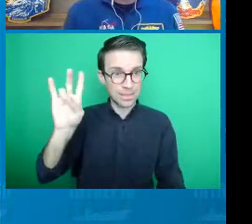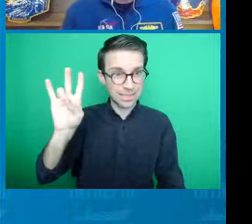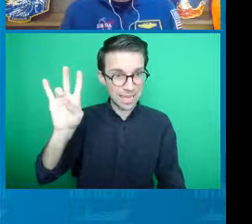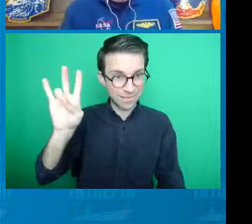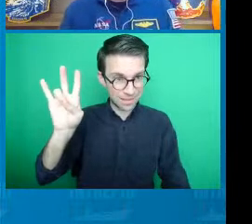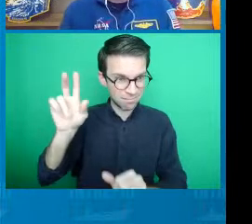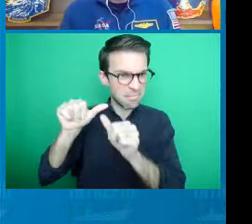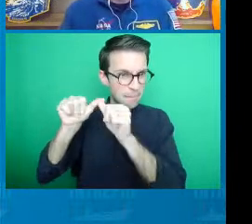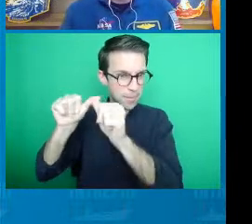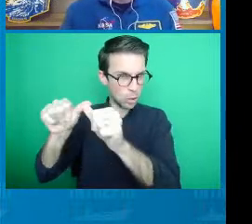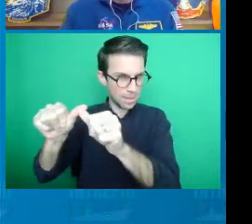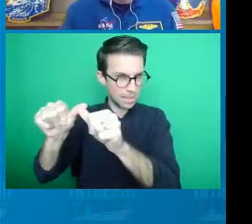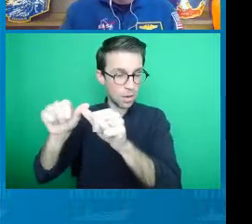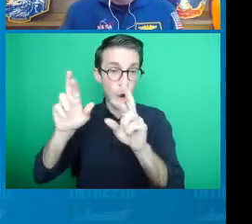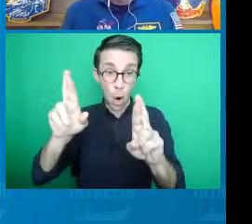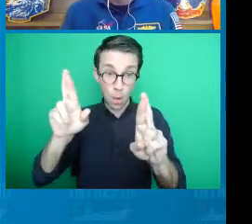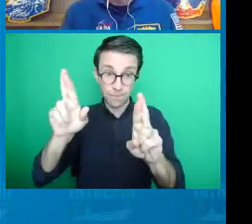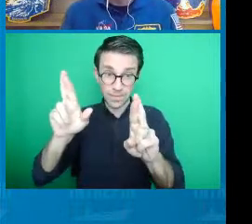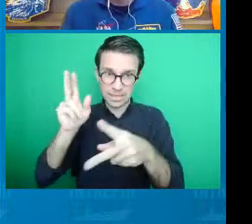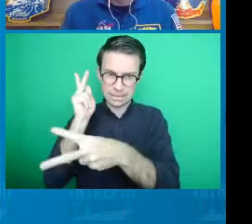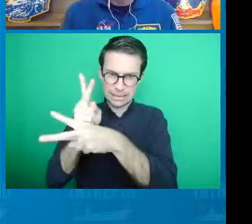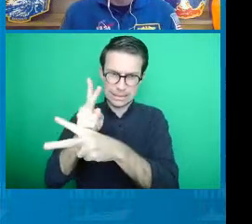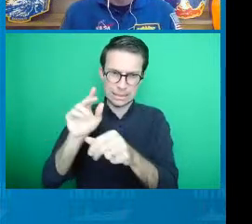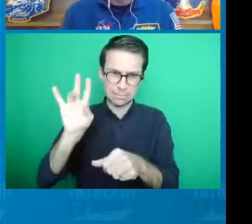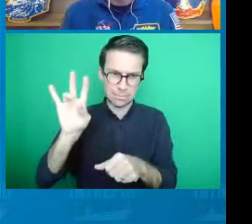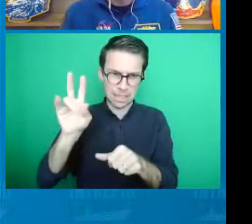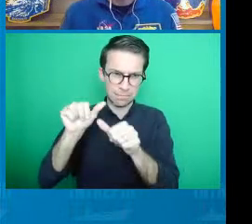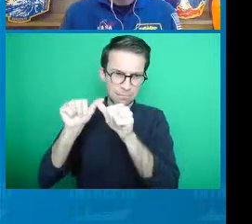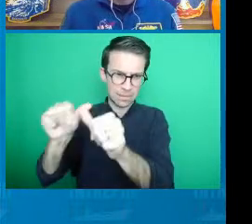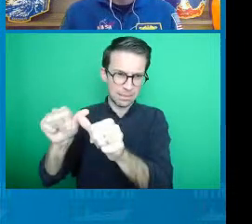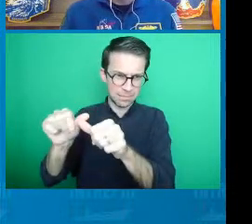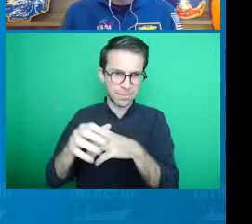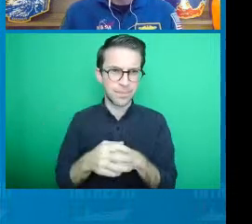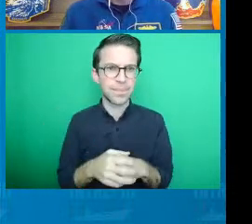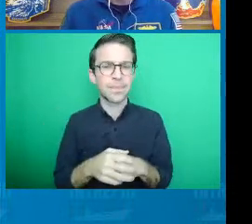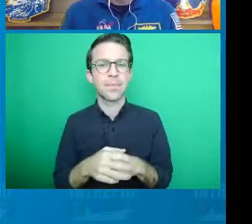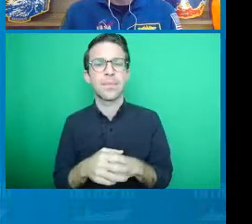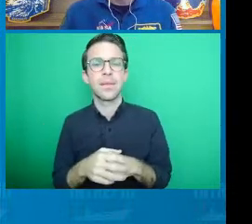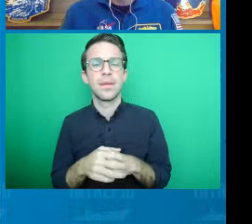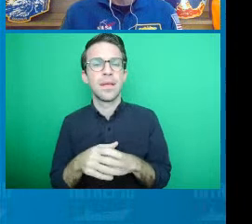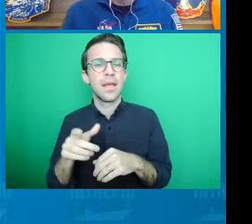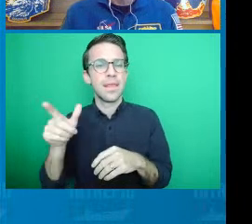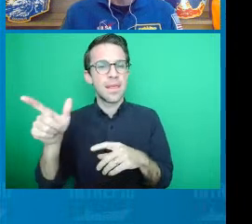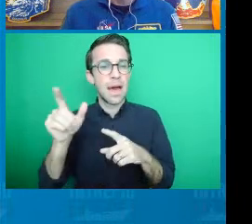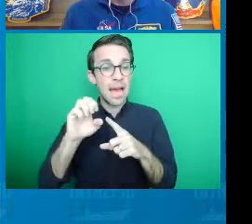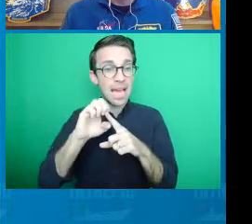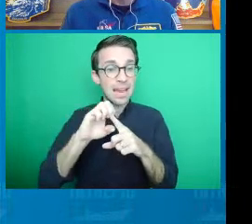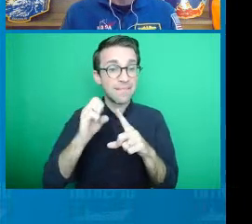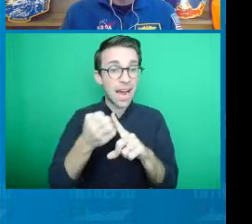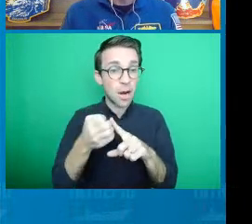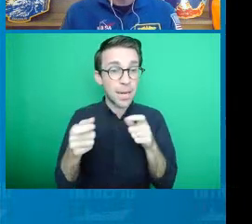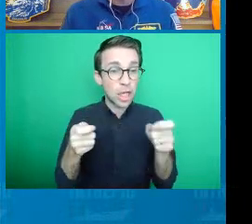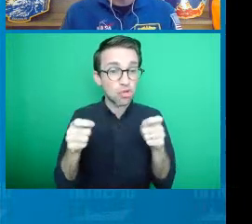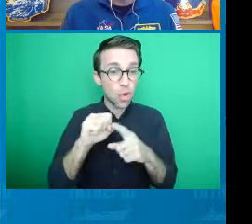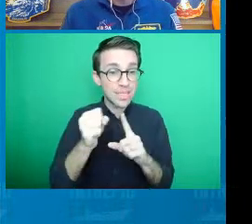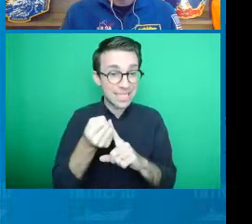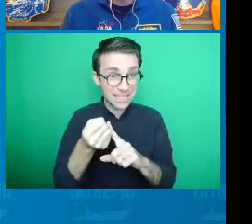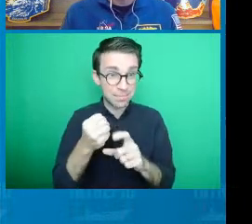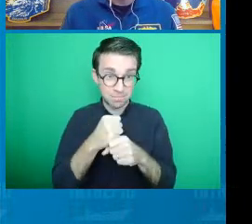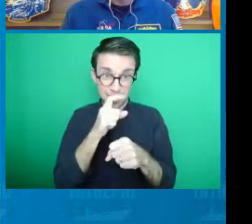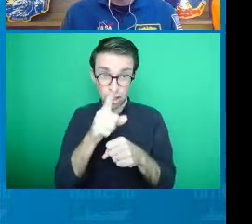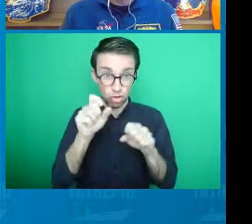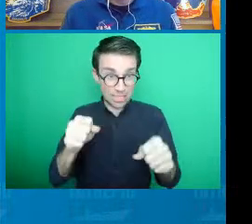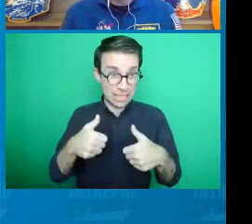permanently, and hopefully we'll stay that way. And so the environmental control system and making sure the habitat on board